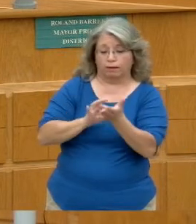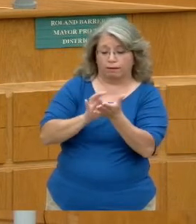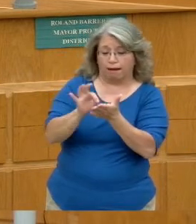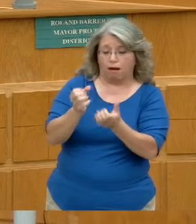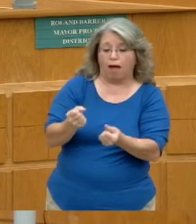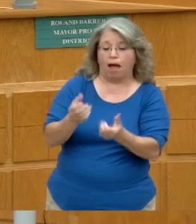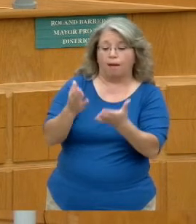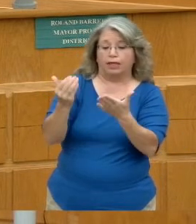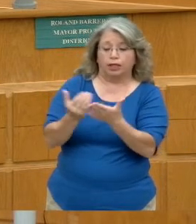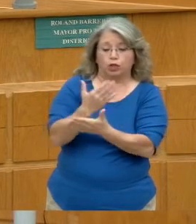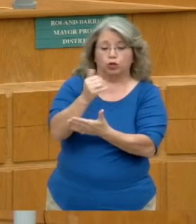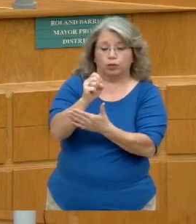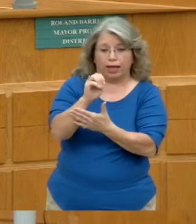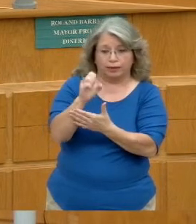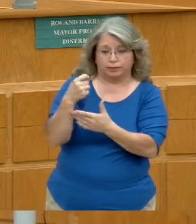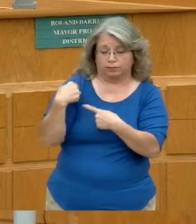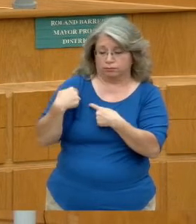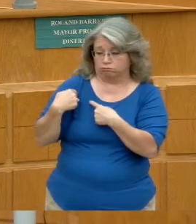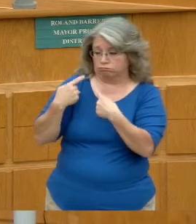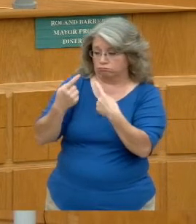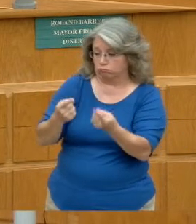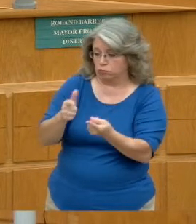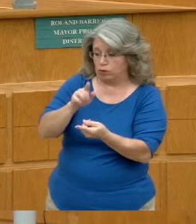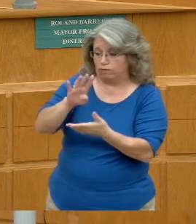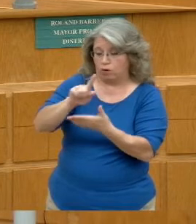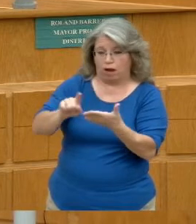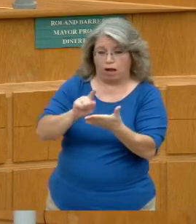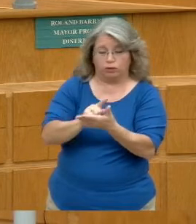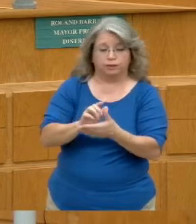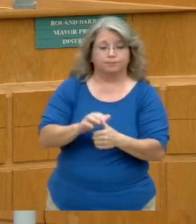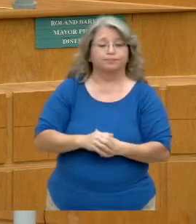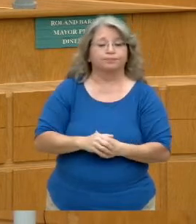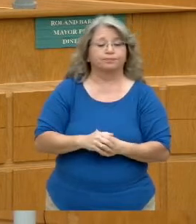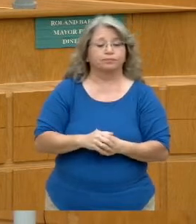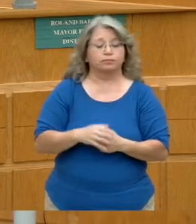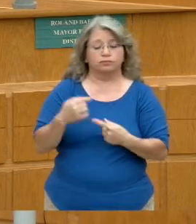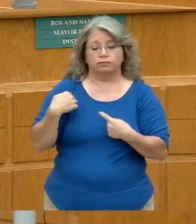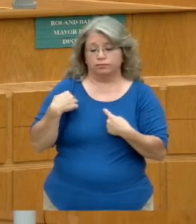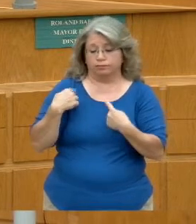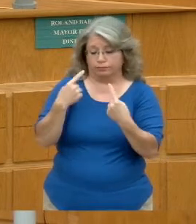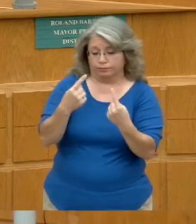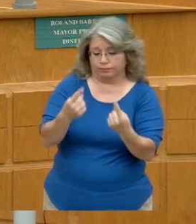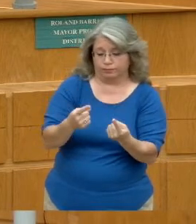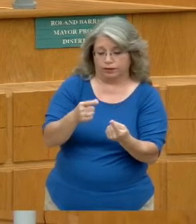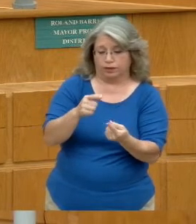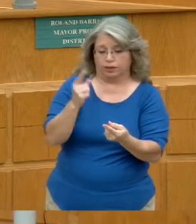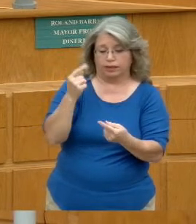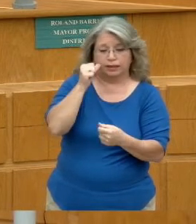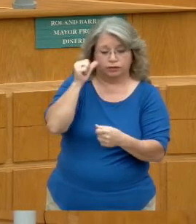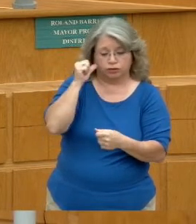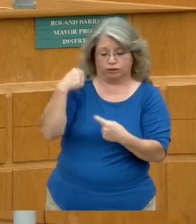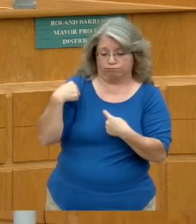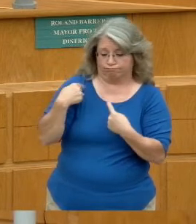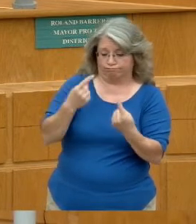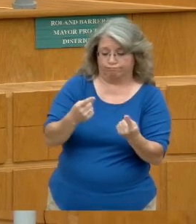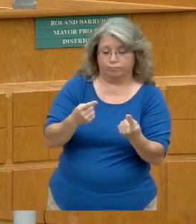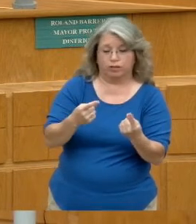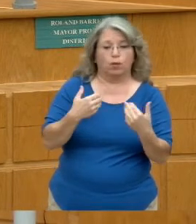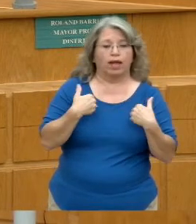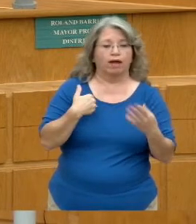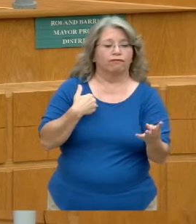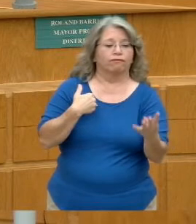have had in our community. And since yesterday, we're tracking 4 additional persons that have tested positive